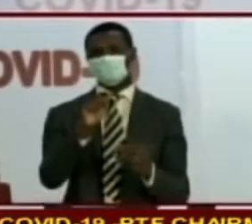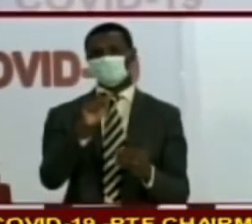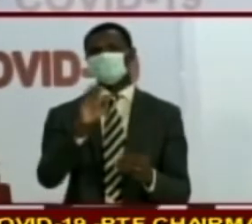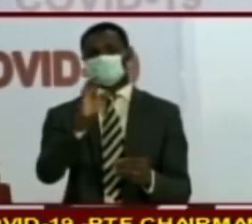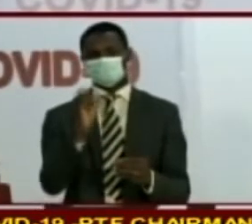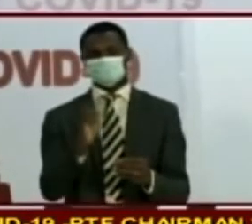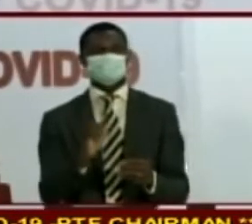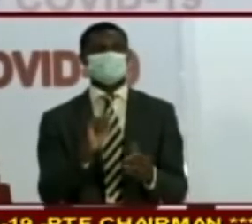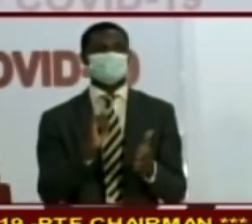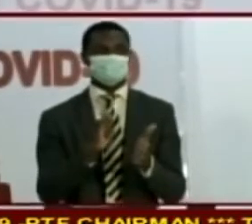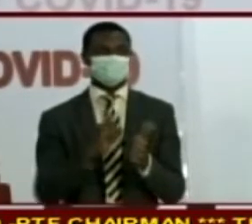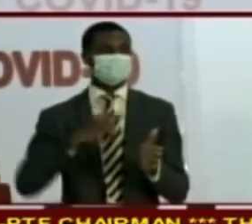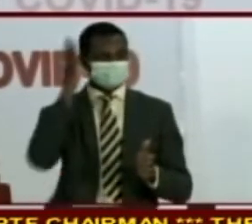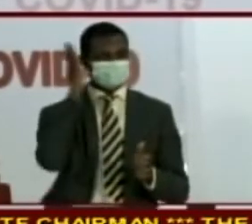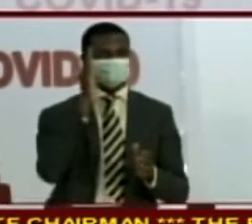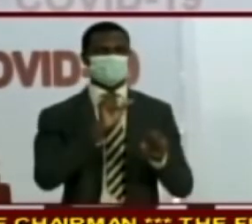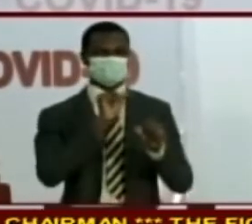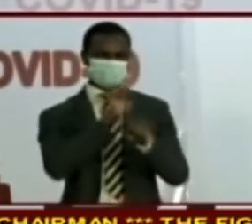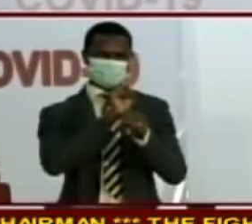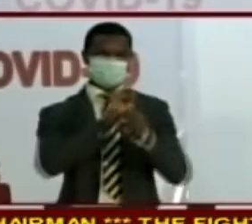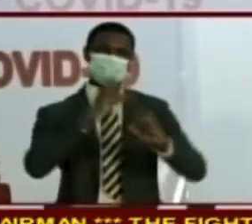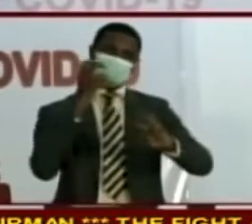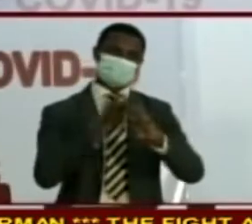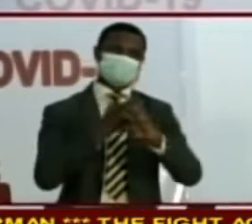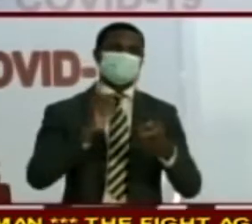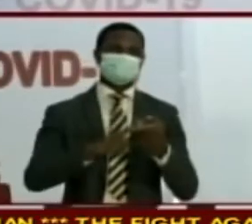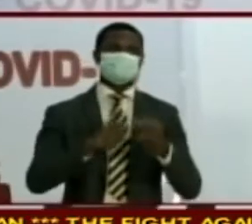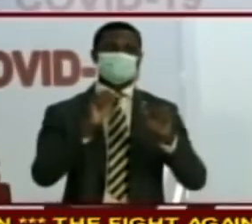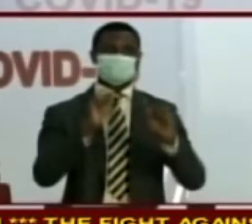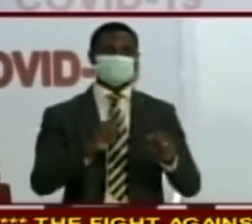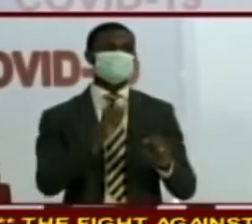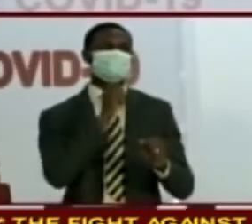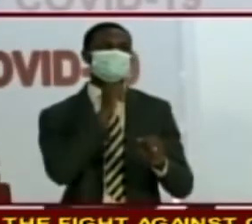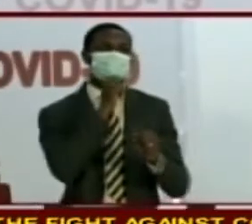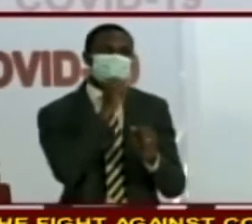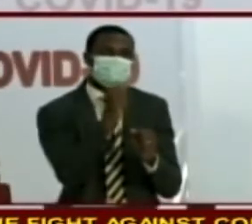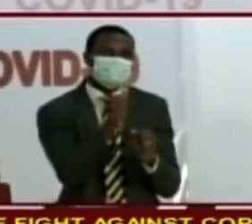everything humanly possible to secure, we would expose them.